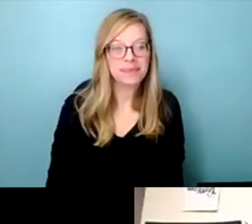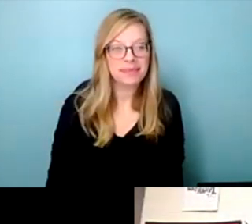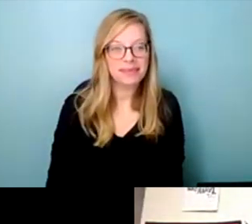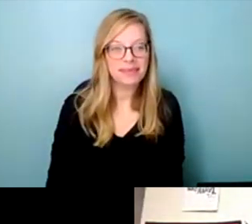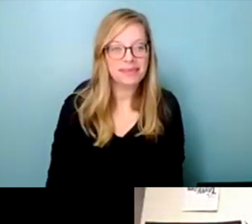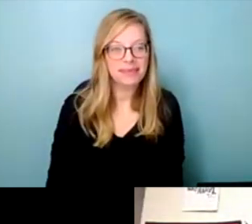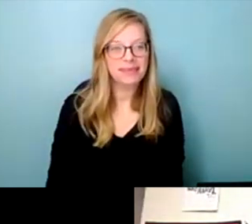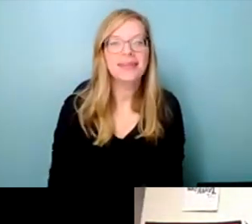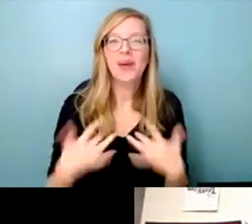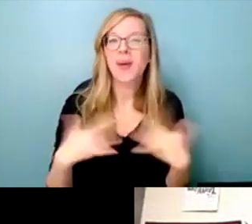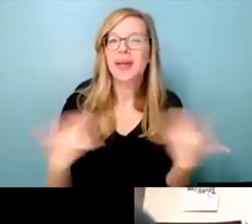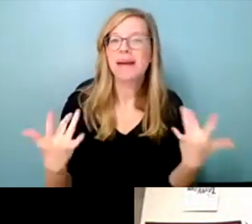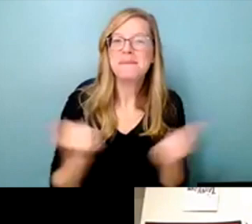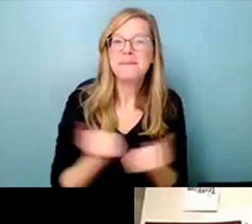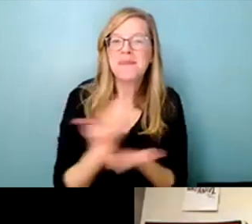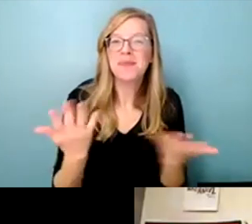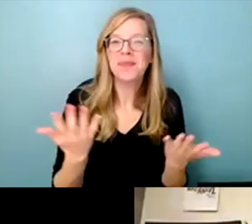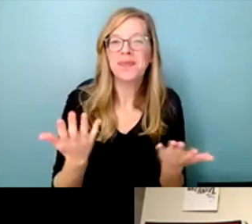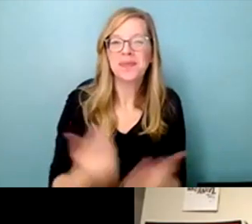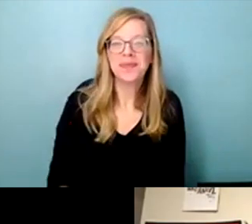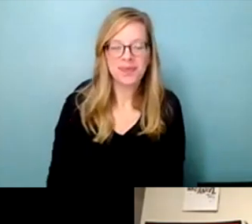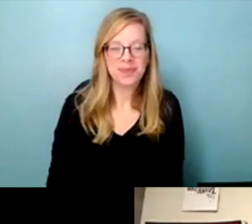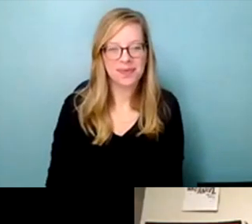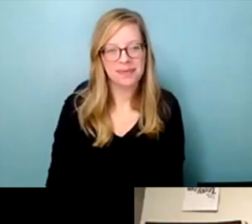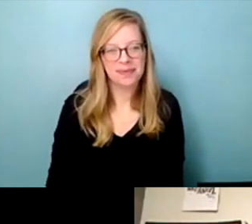What's up, everybody?